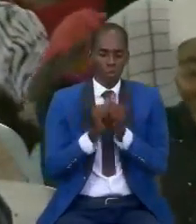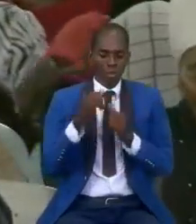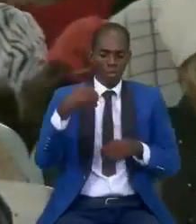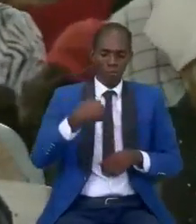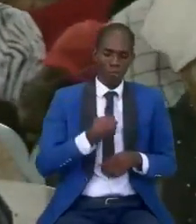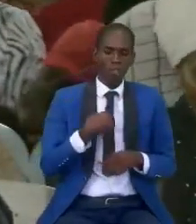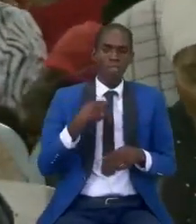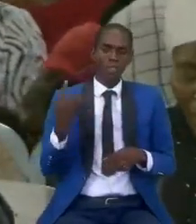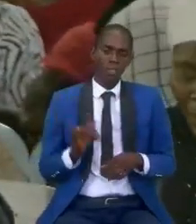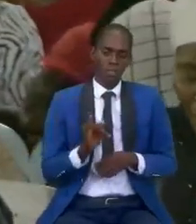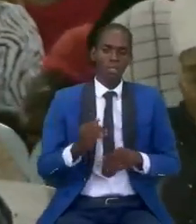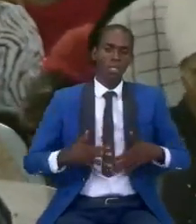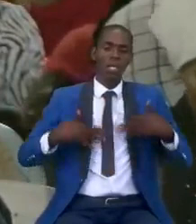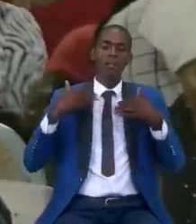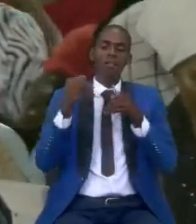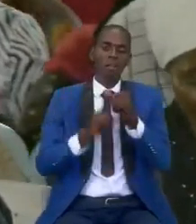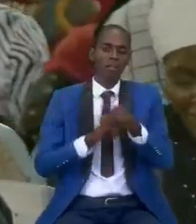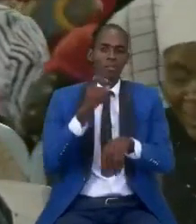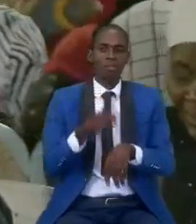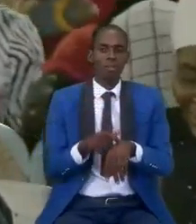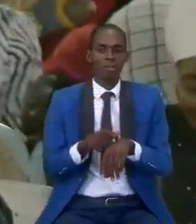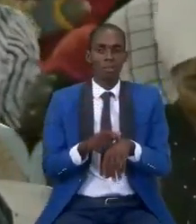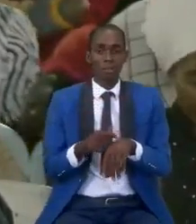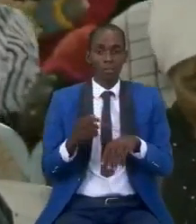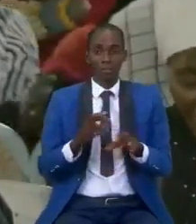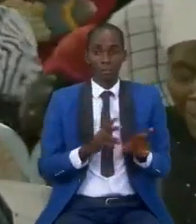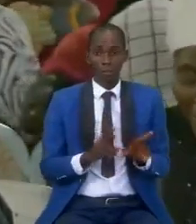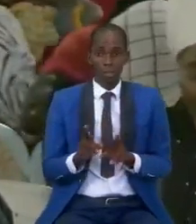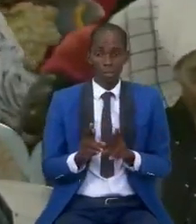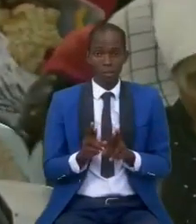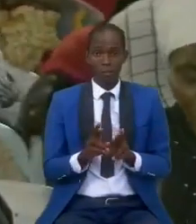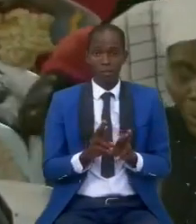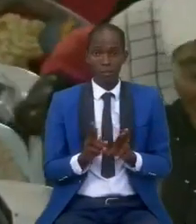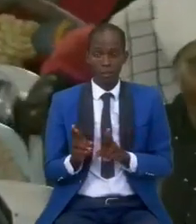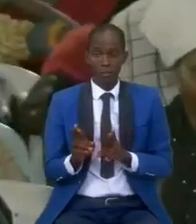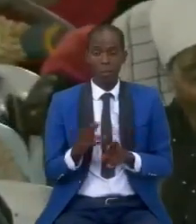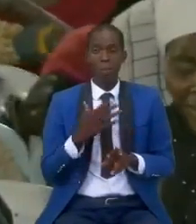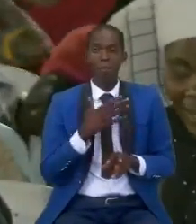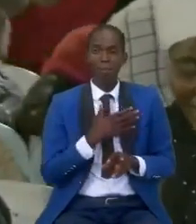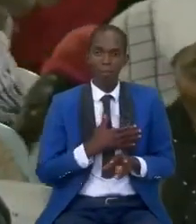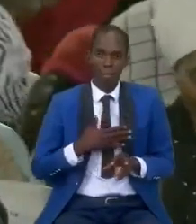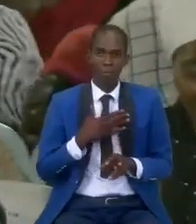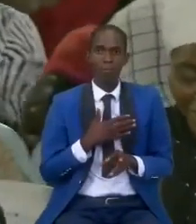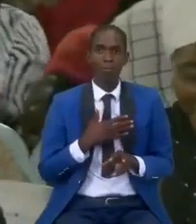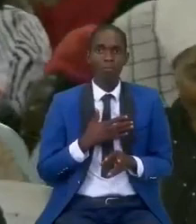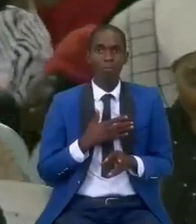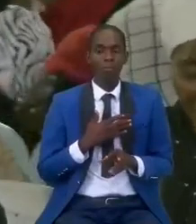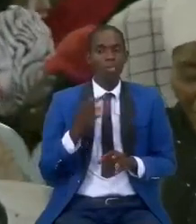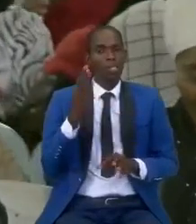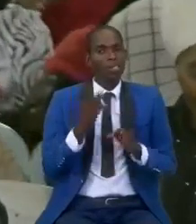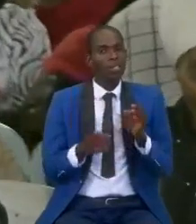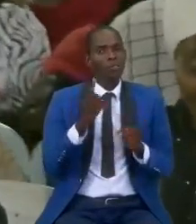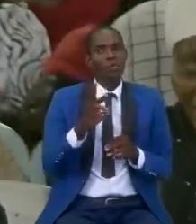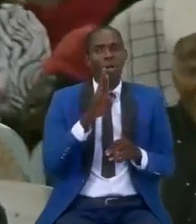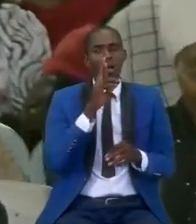now. Please, if you're not sure of your salvation, rise up now so this prayer will be for you as